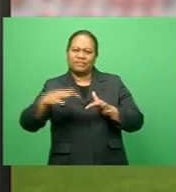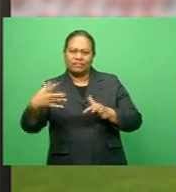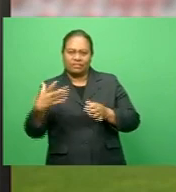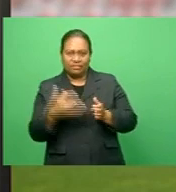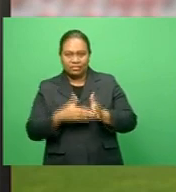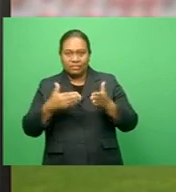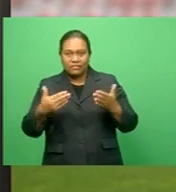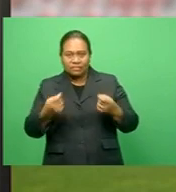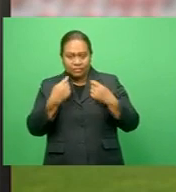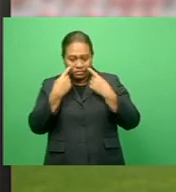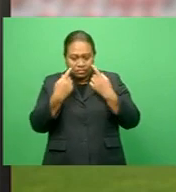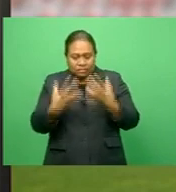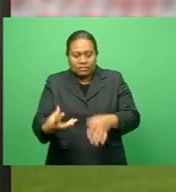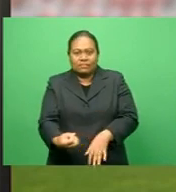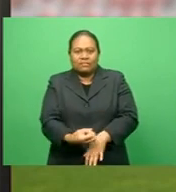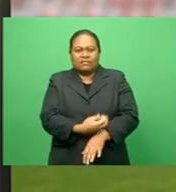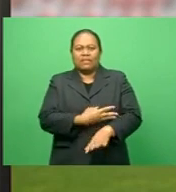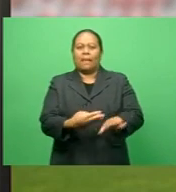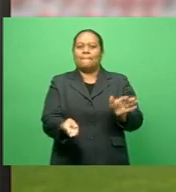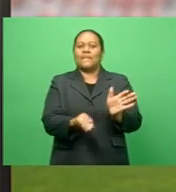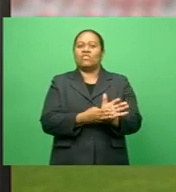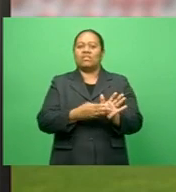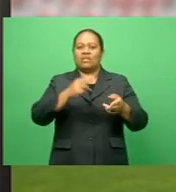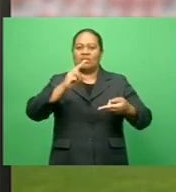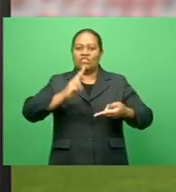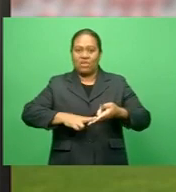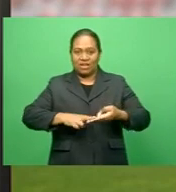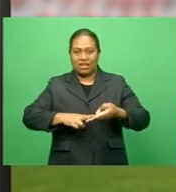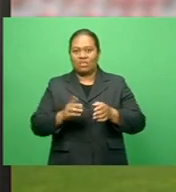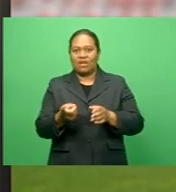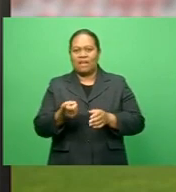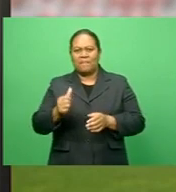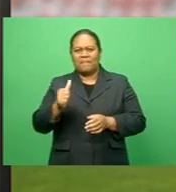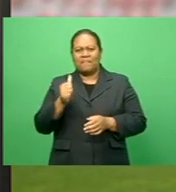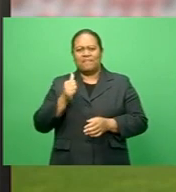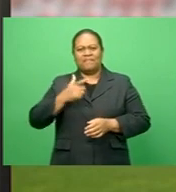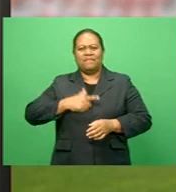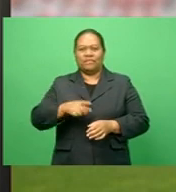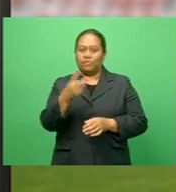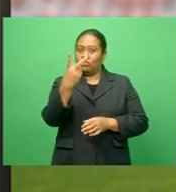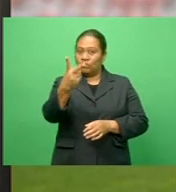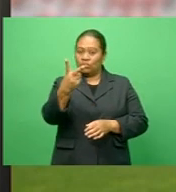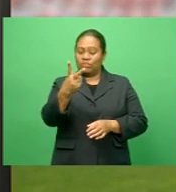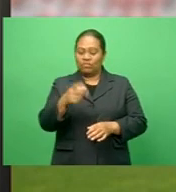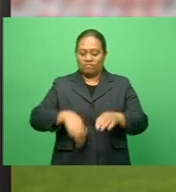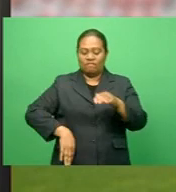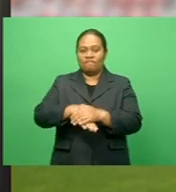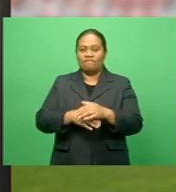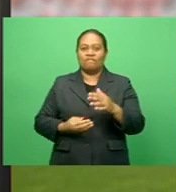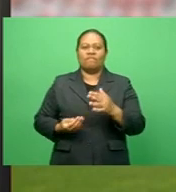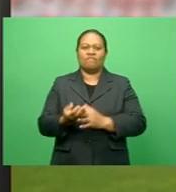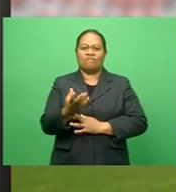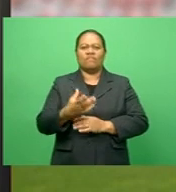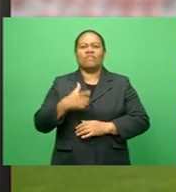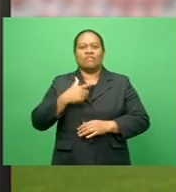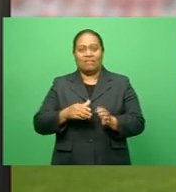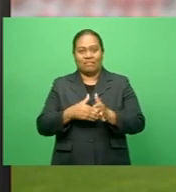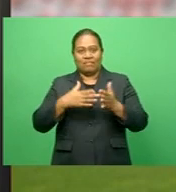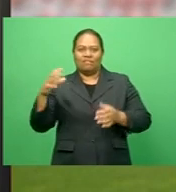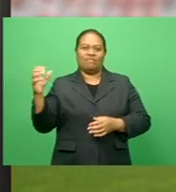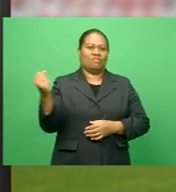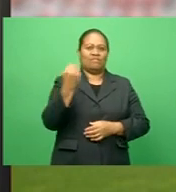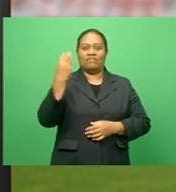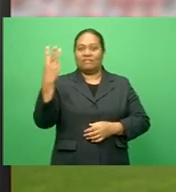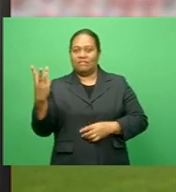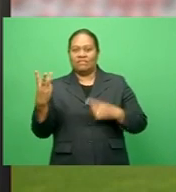bench to inspire a stunning Manchester United comeback as they turned around a 2-goal deficit to secure a superb 3-2